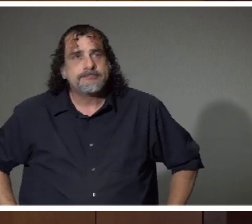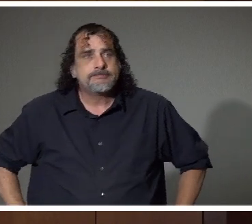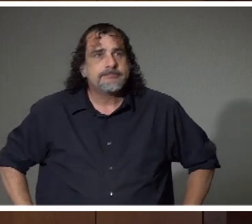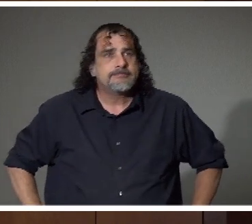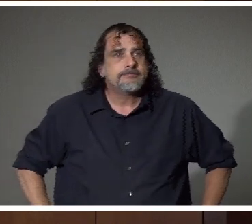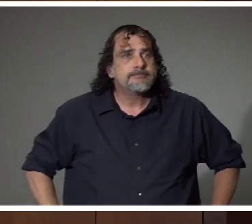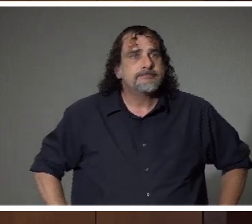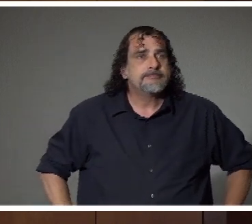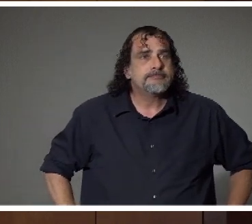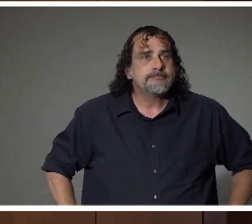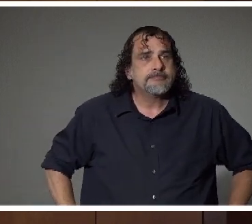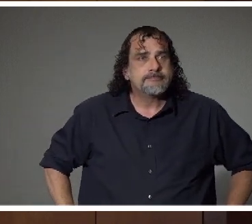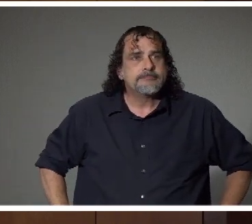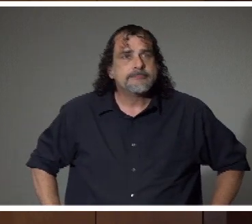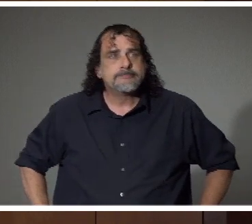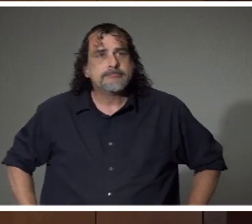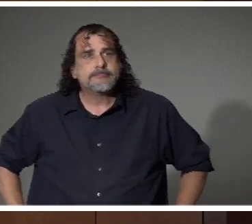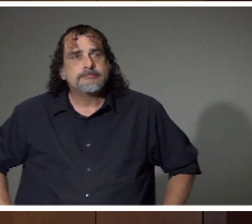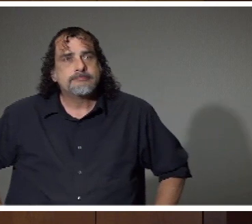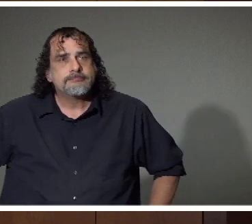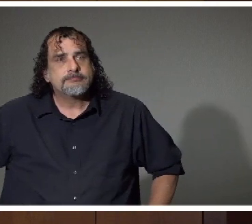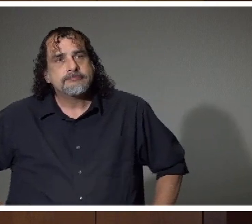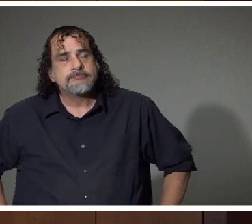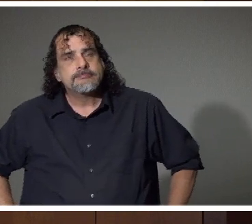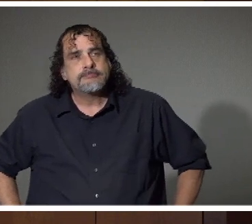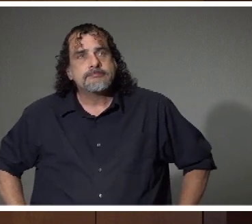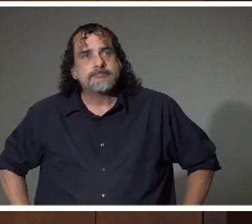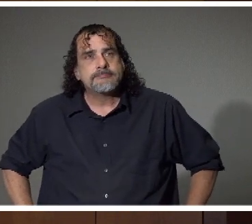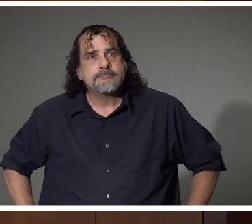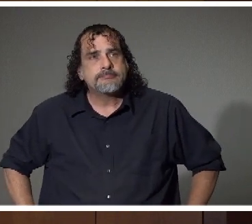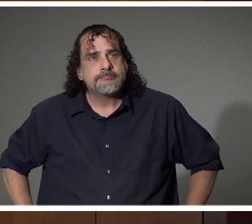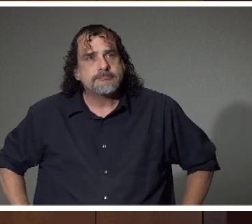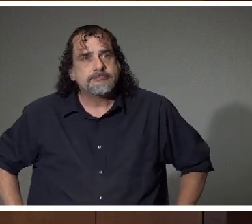Dave Elliott from WLOX has a question. Great.